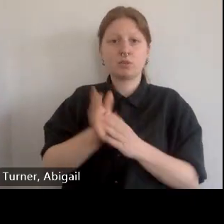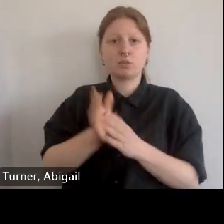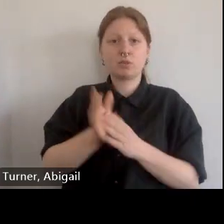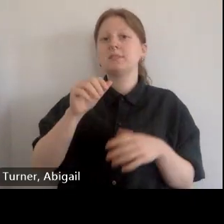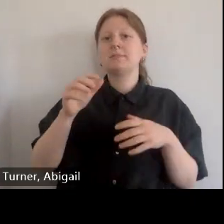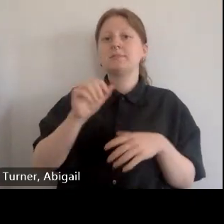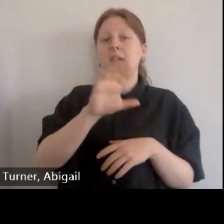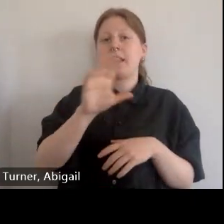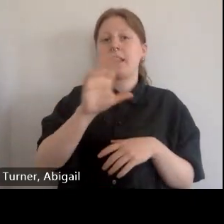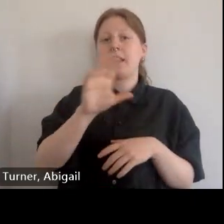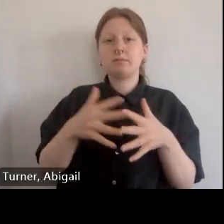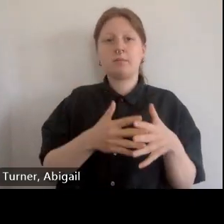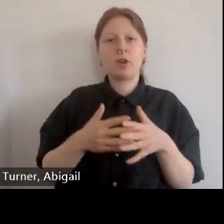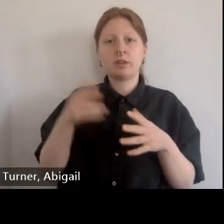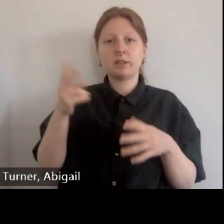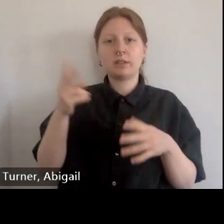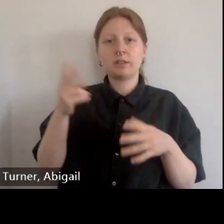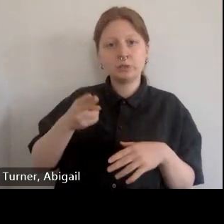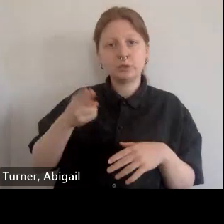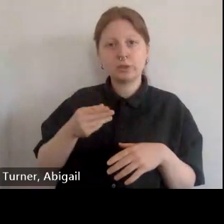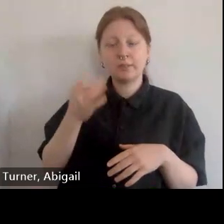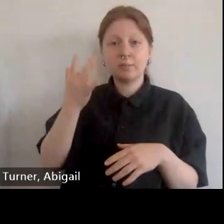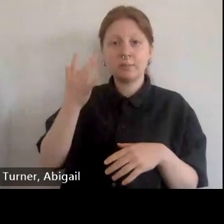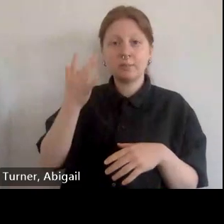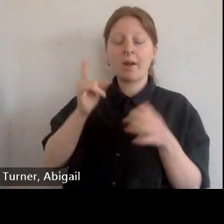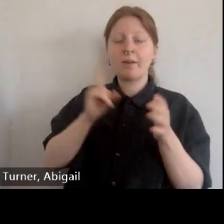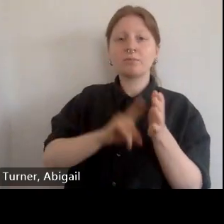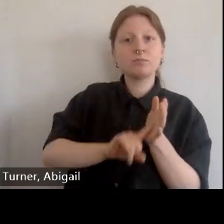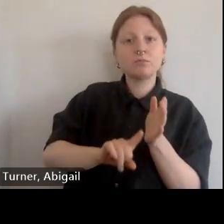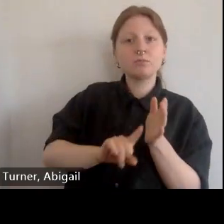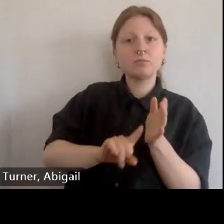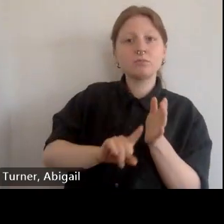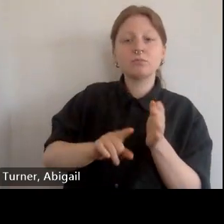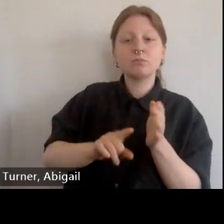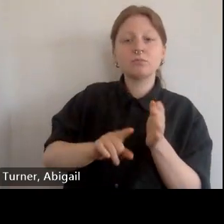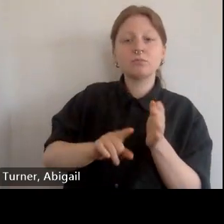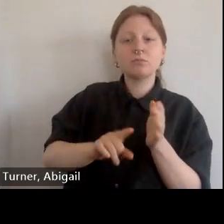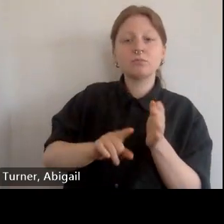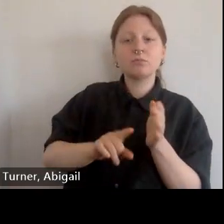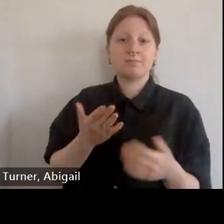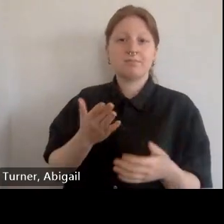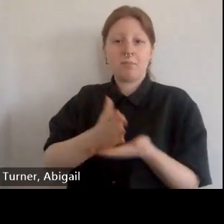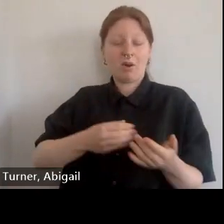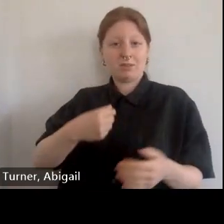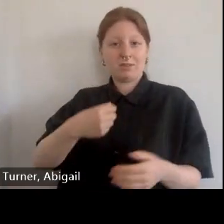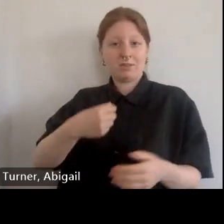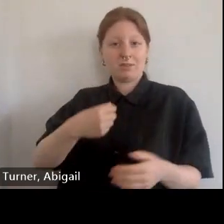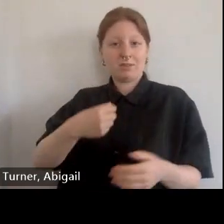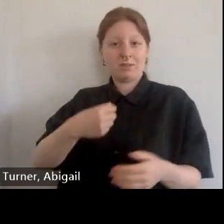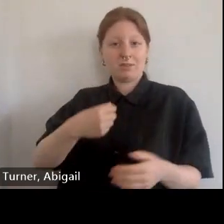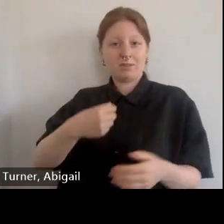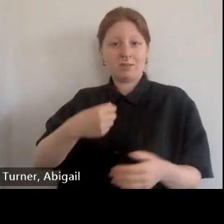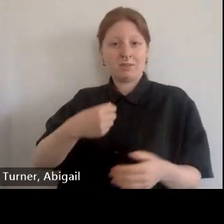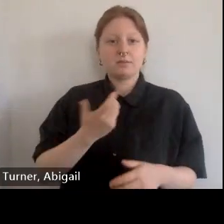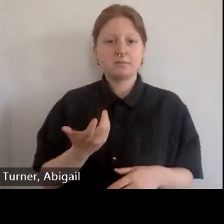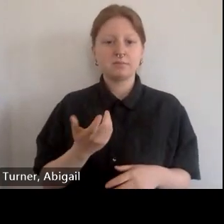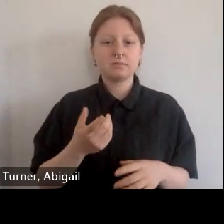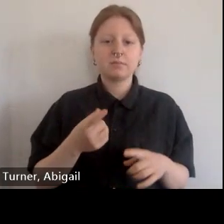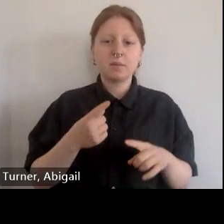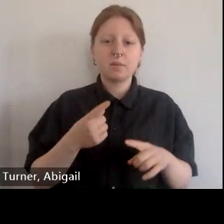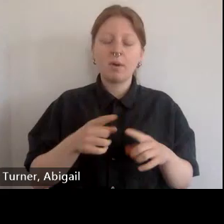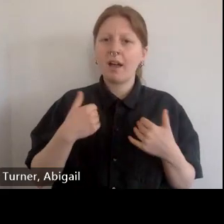not only because it's part of my personal story, but I find it is very intriguing because with the limited archival